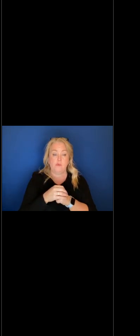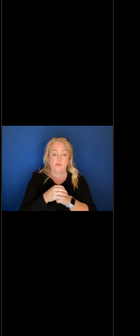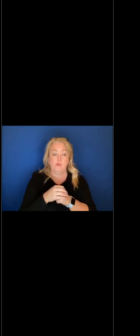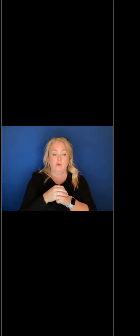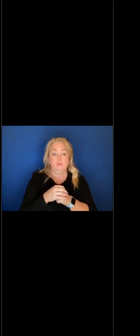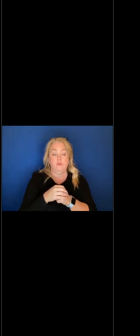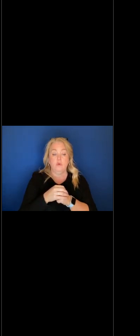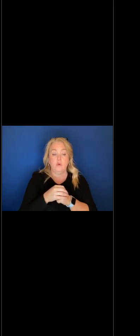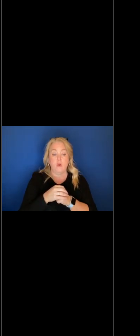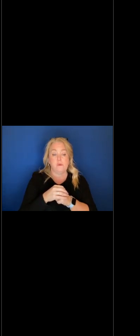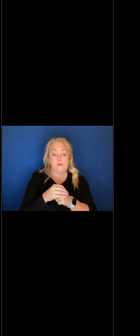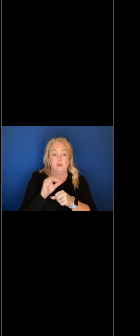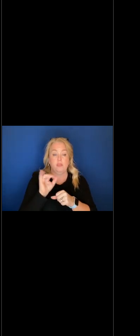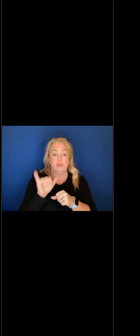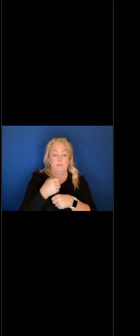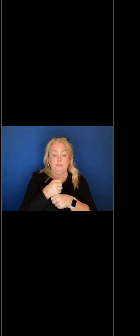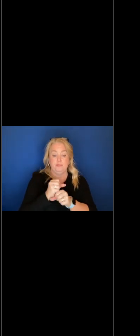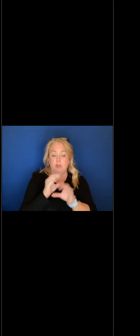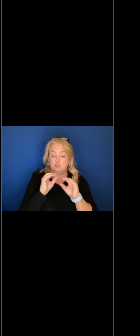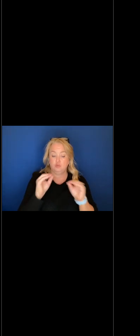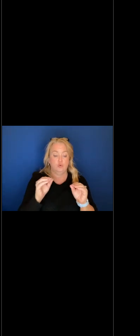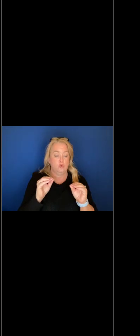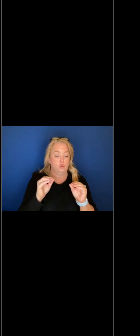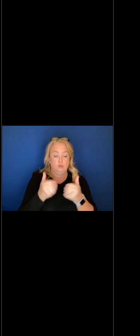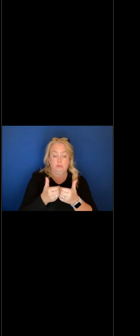no distinctions based on ownership.